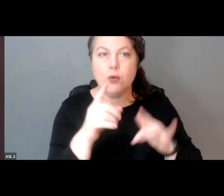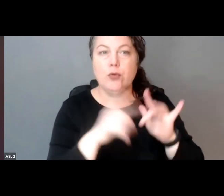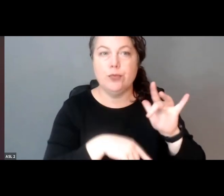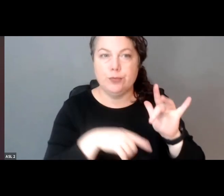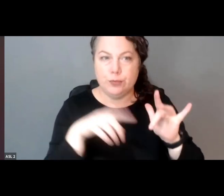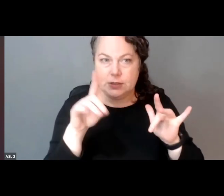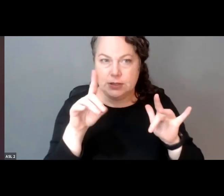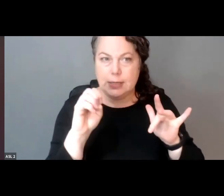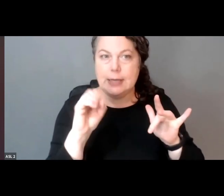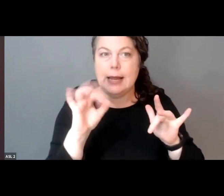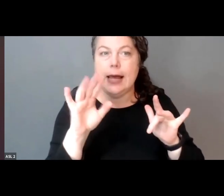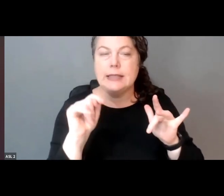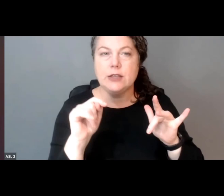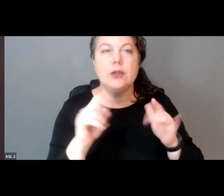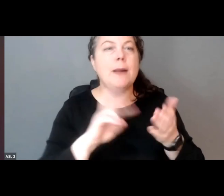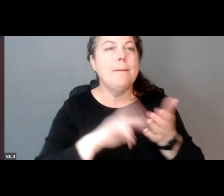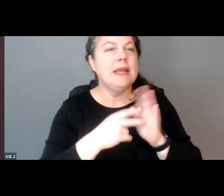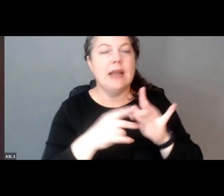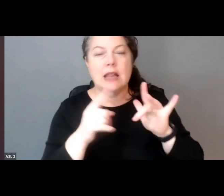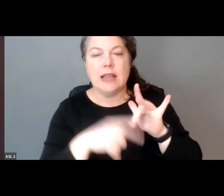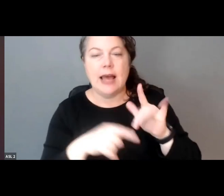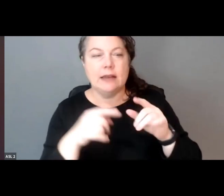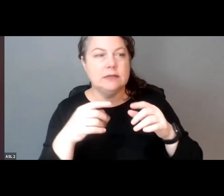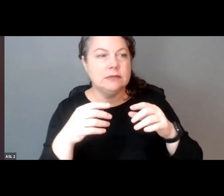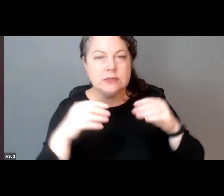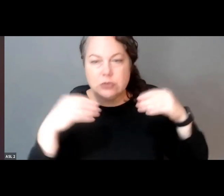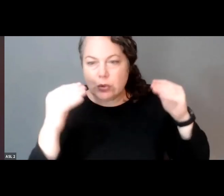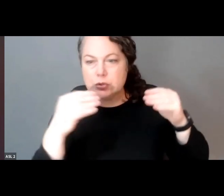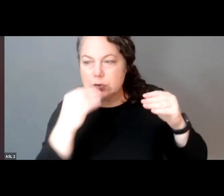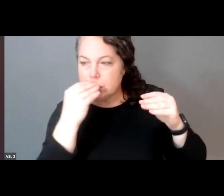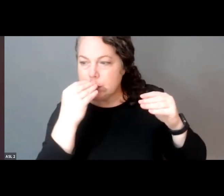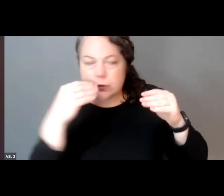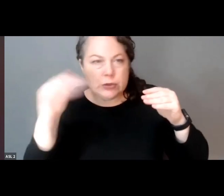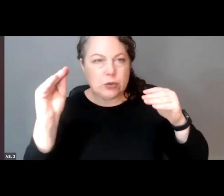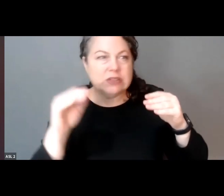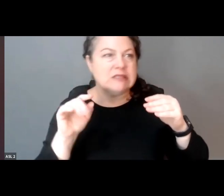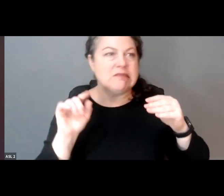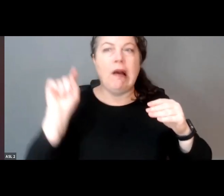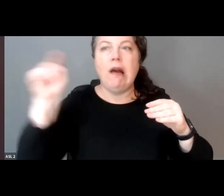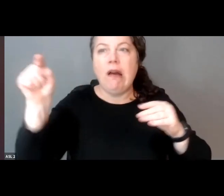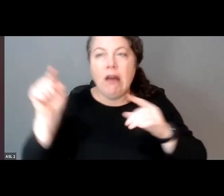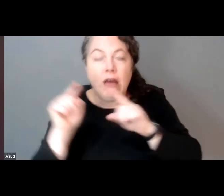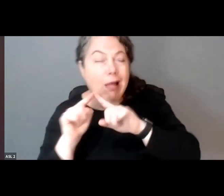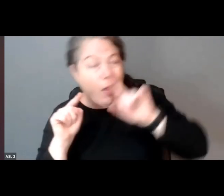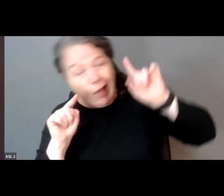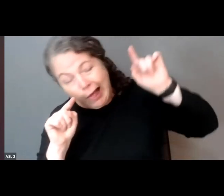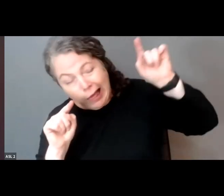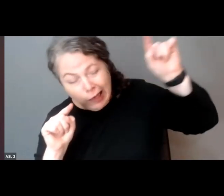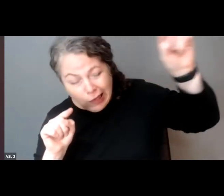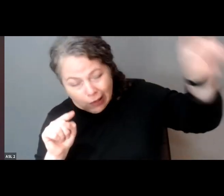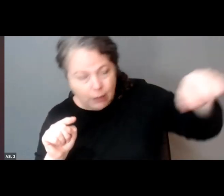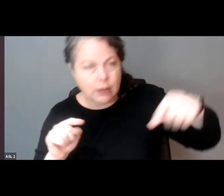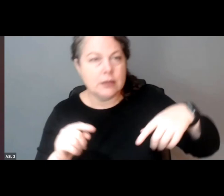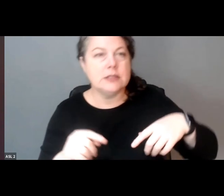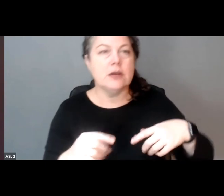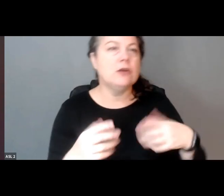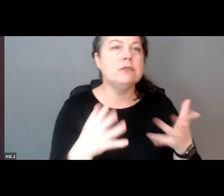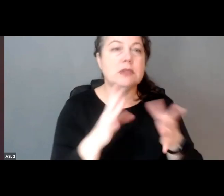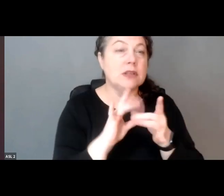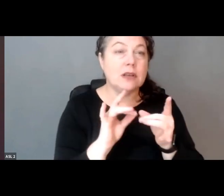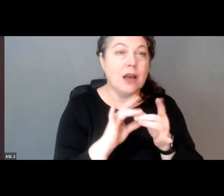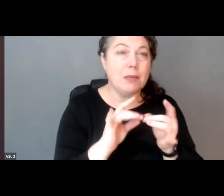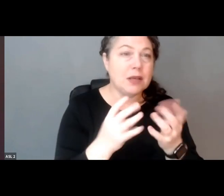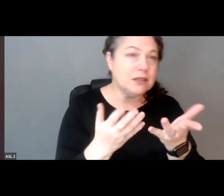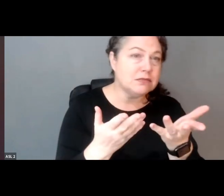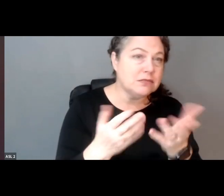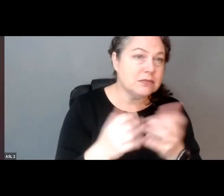to grocery stores with robust food options. So I'll take your comment on that, Clark, as part of what you've been talking